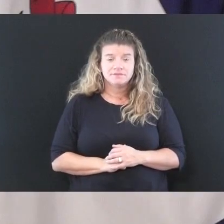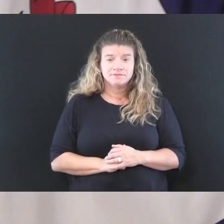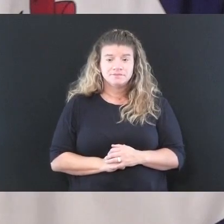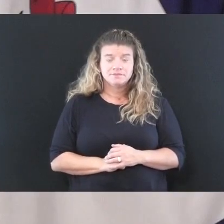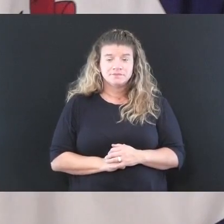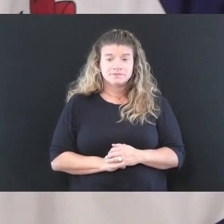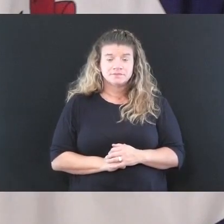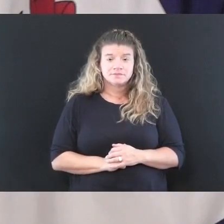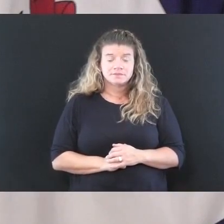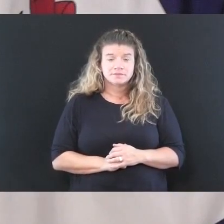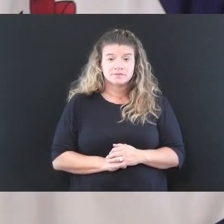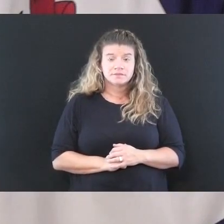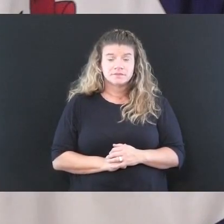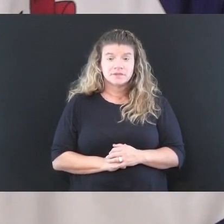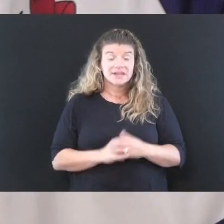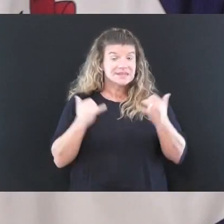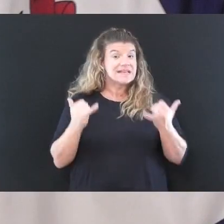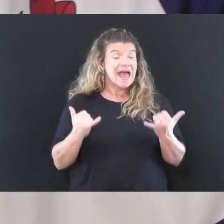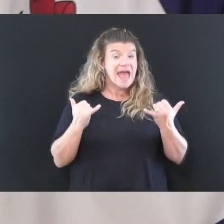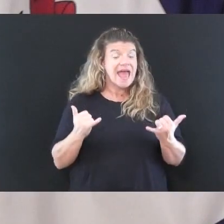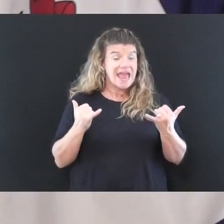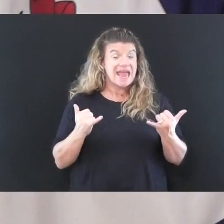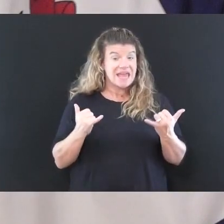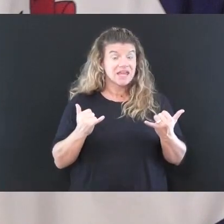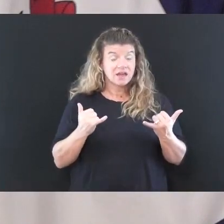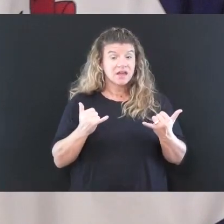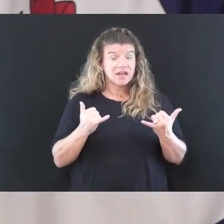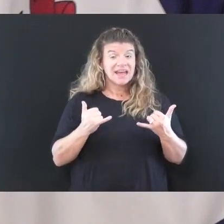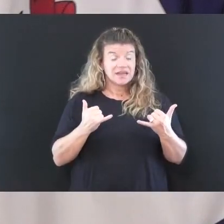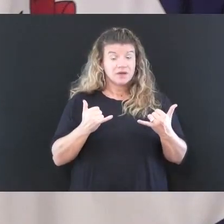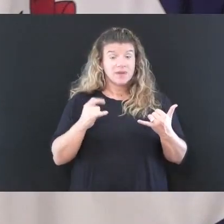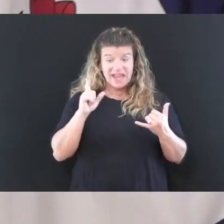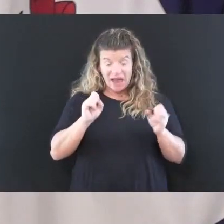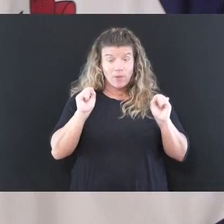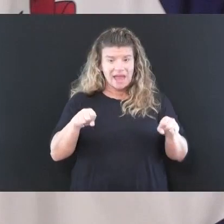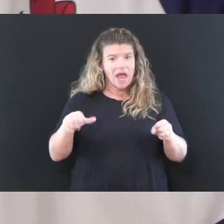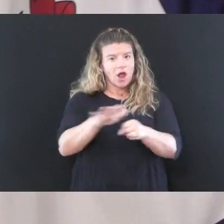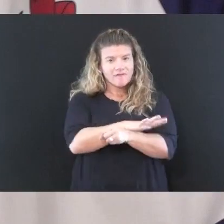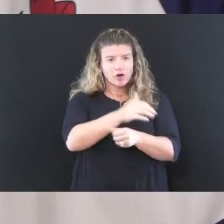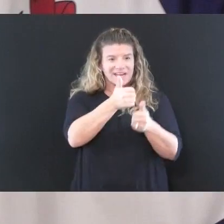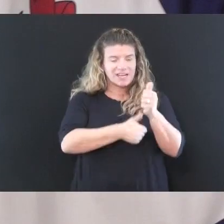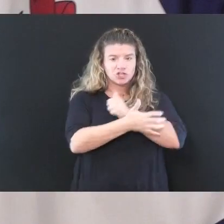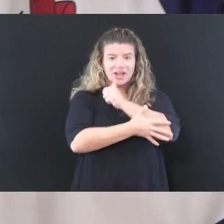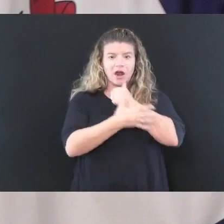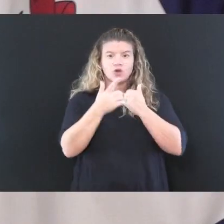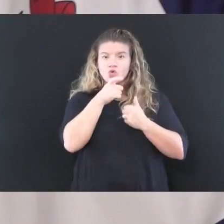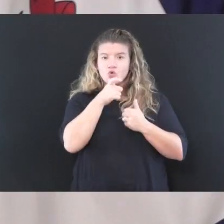cover all the counties that are in the red and the orange. The